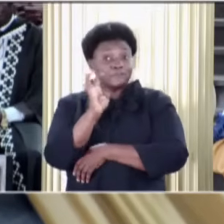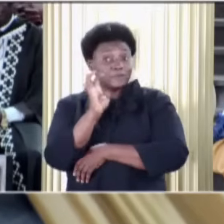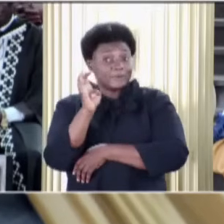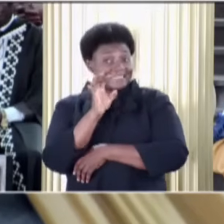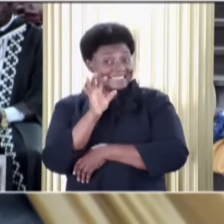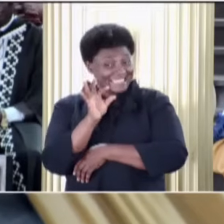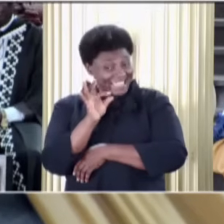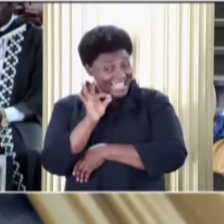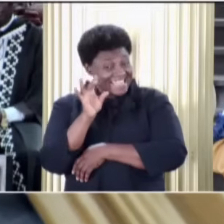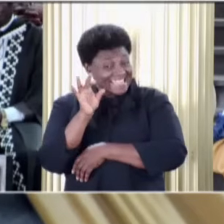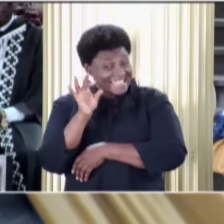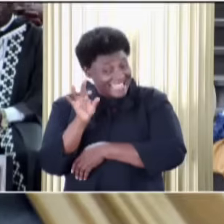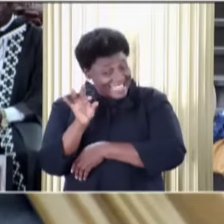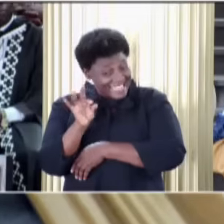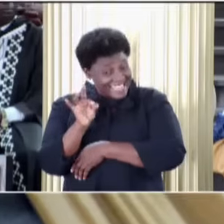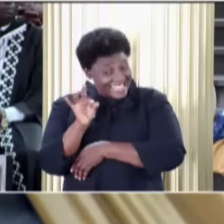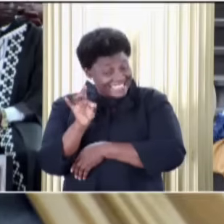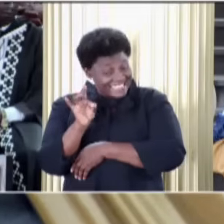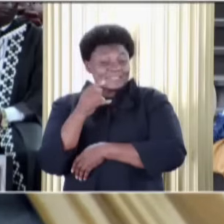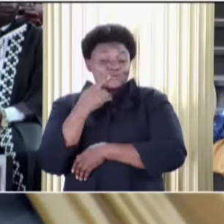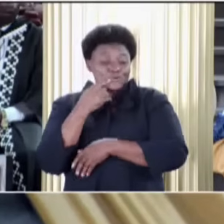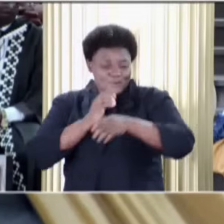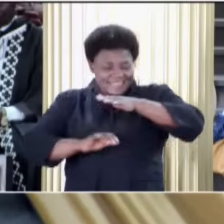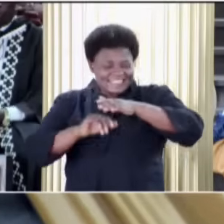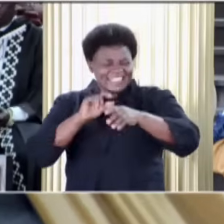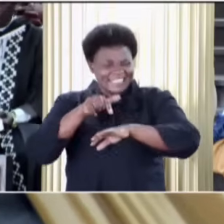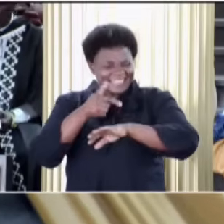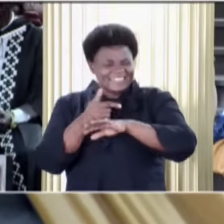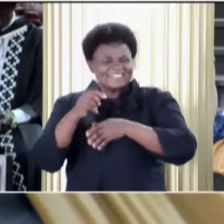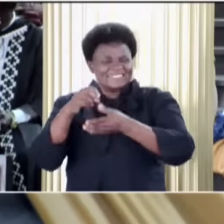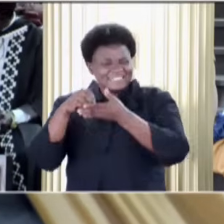16,498 new undergraduate students and